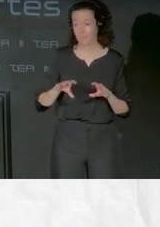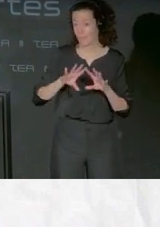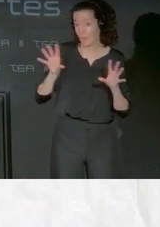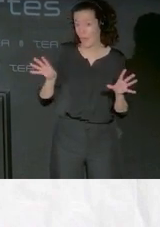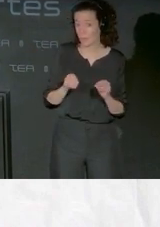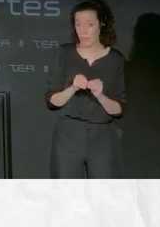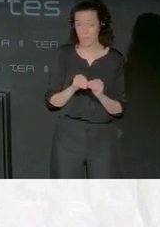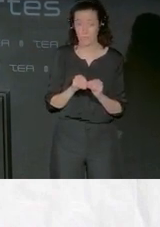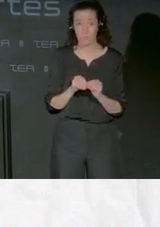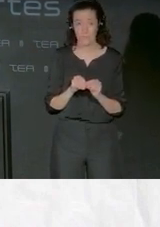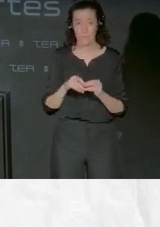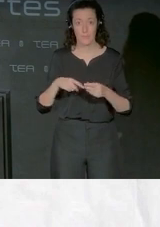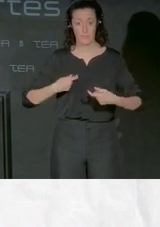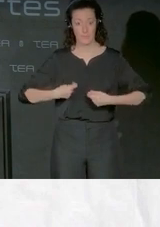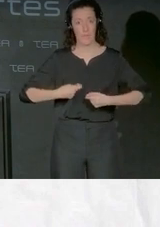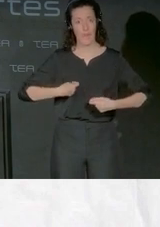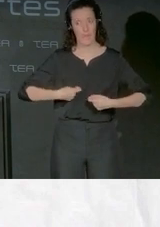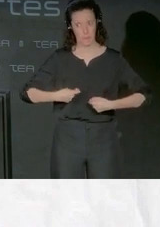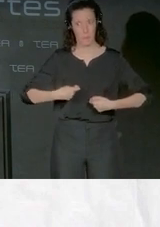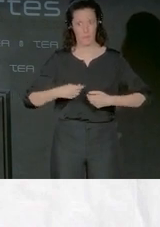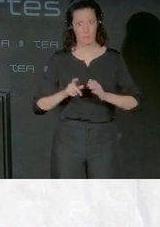market